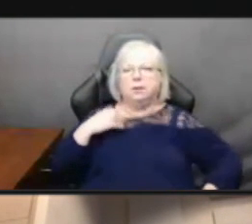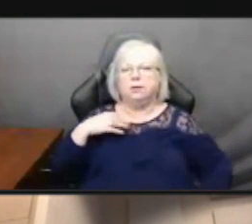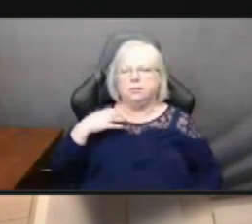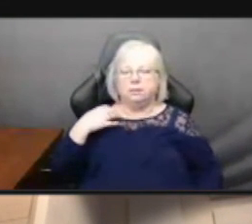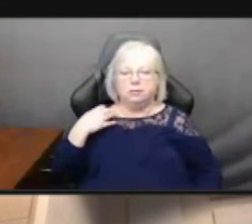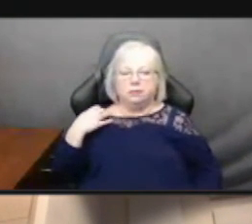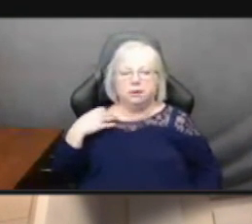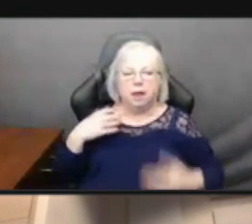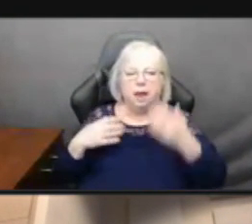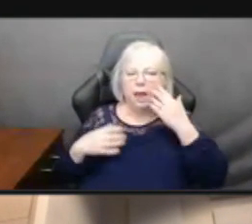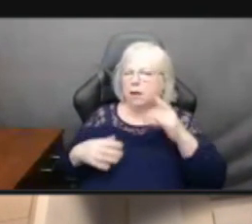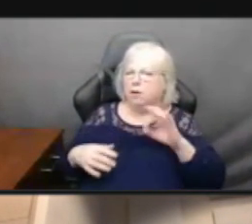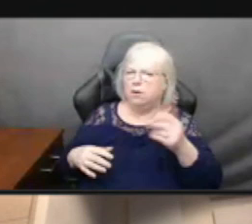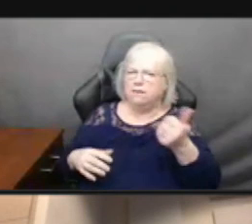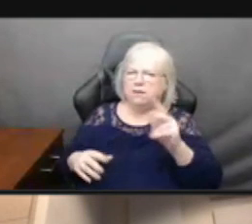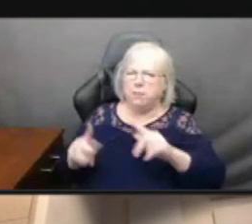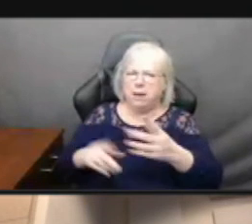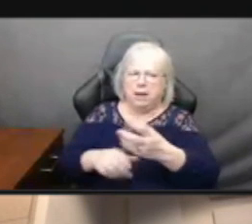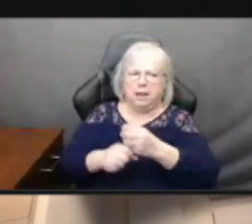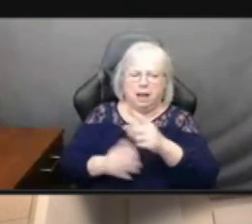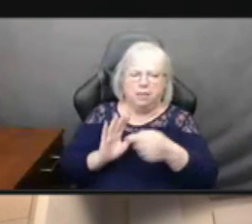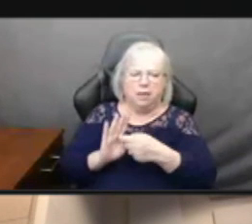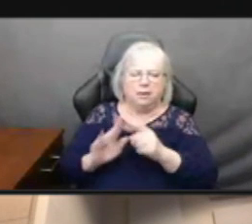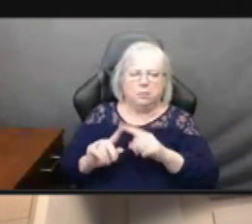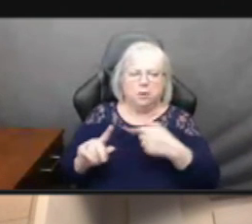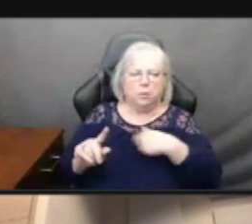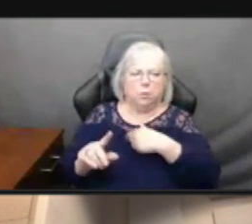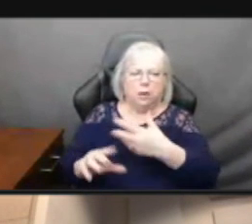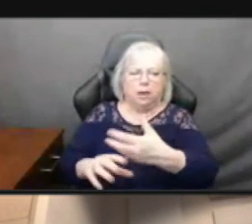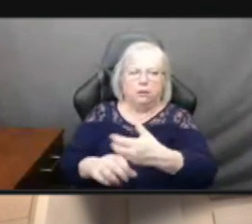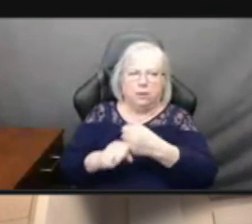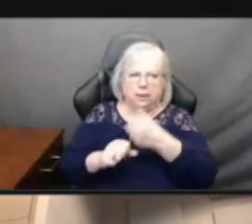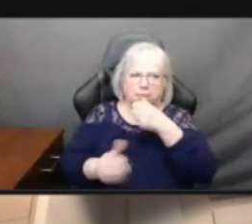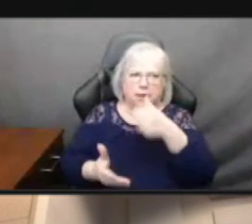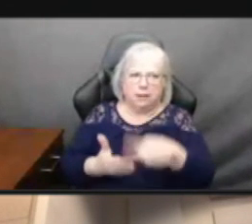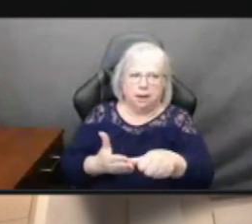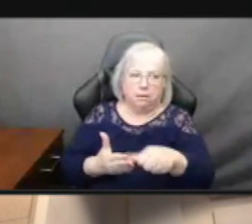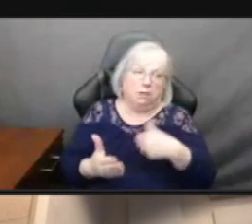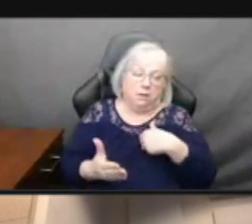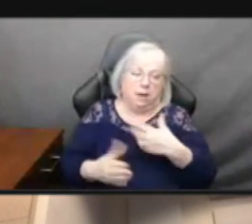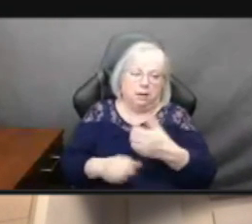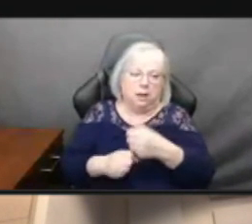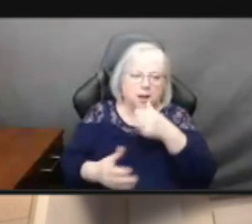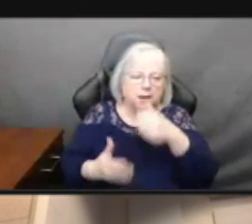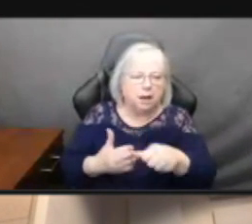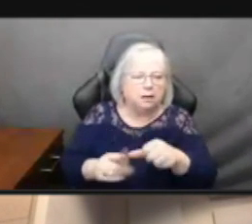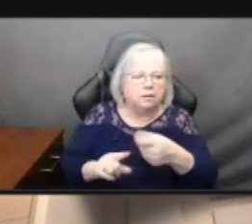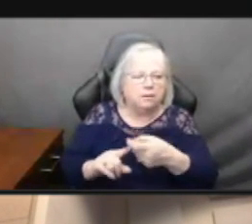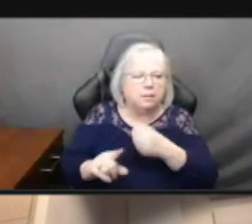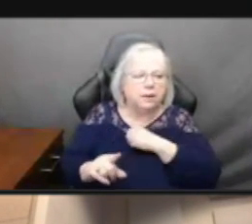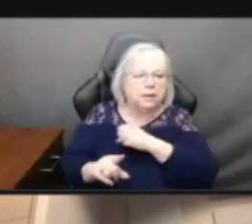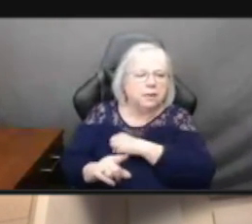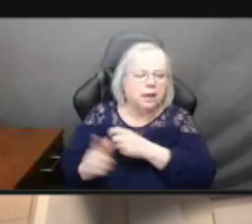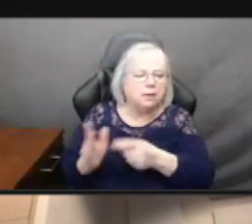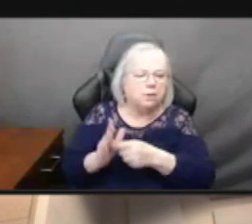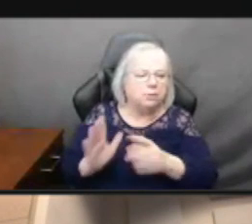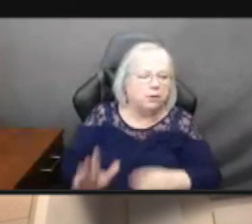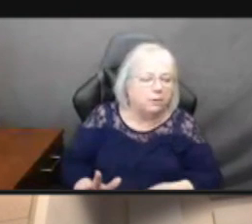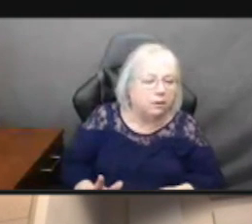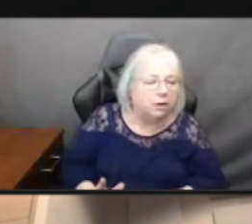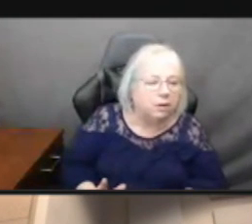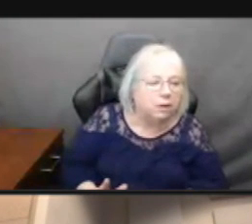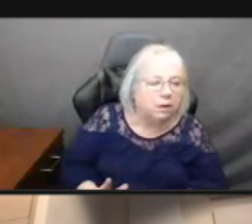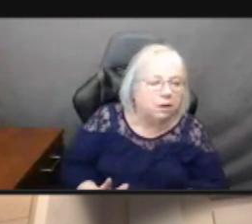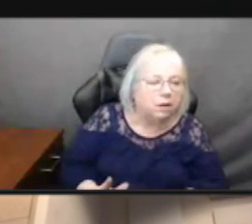I don't know if everybody got this, but we got a letter I got a letter from State Representative Denise Ennett about the